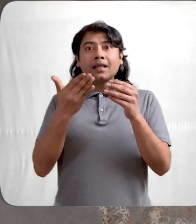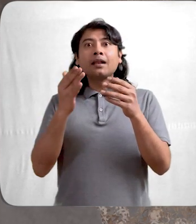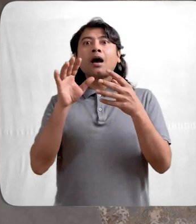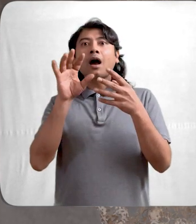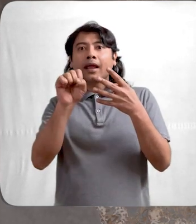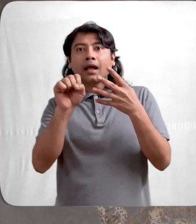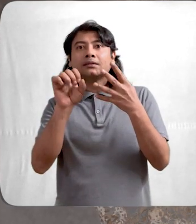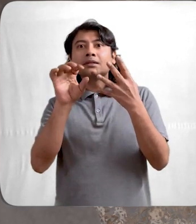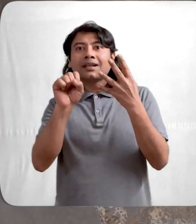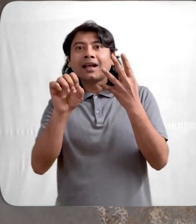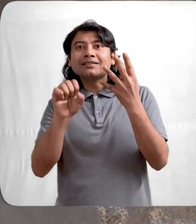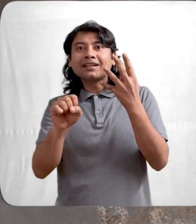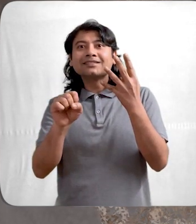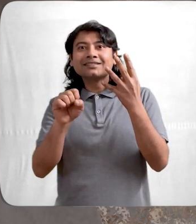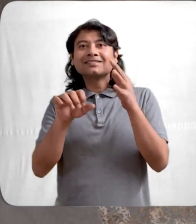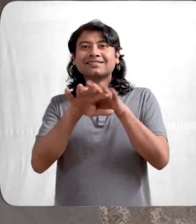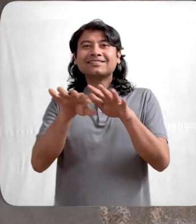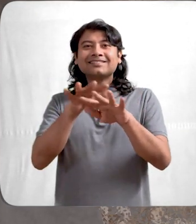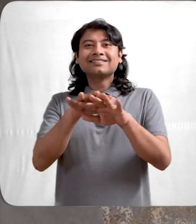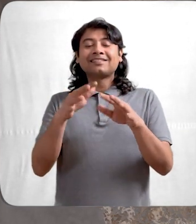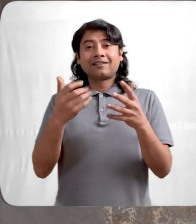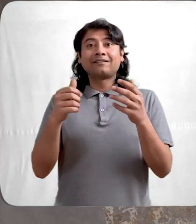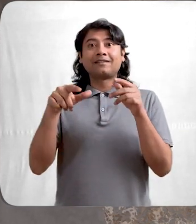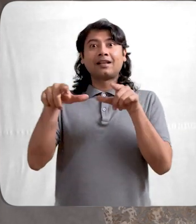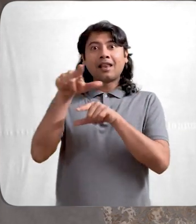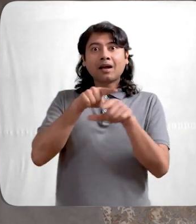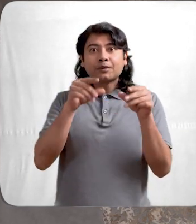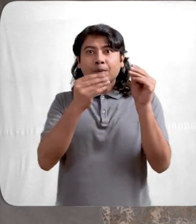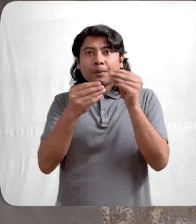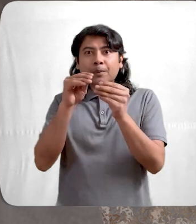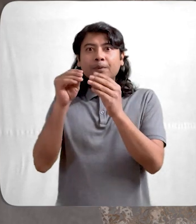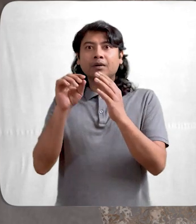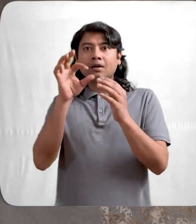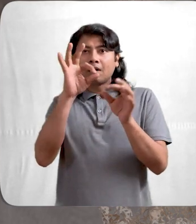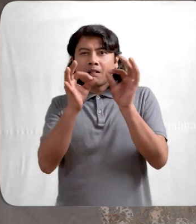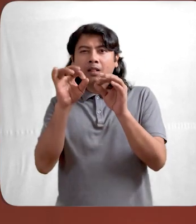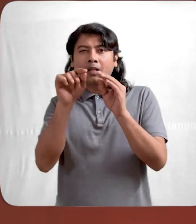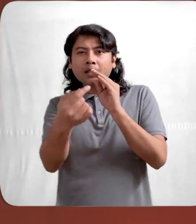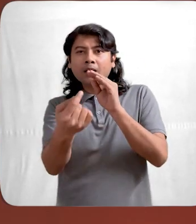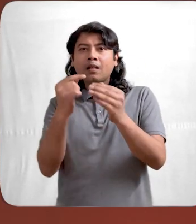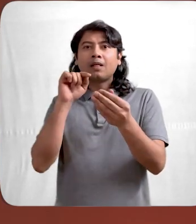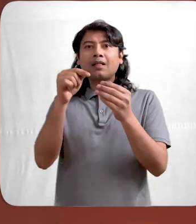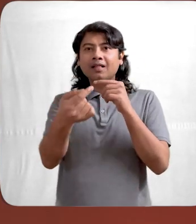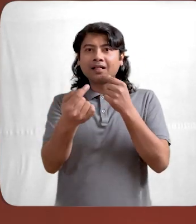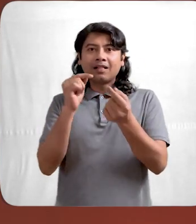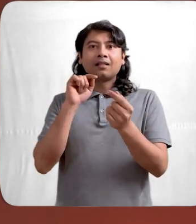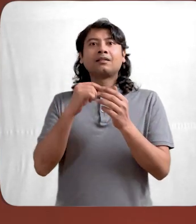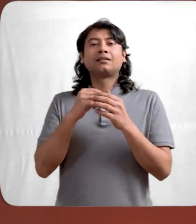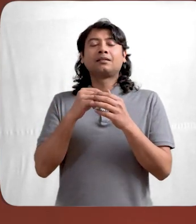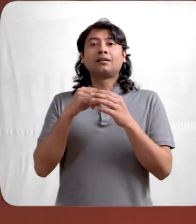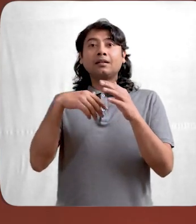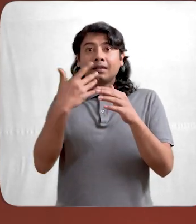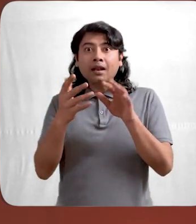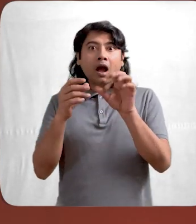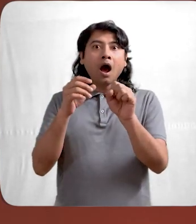which are woven into the work. The idea of language, the idea of all this permeability, they will start observing at some point.